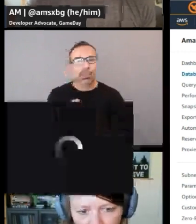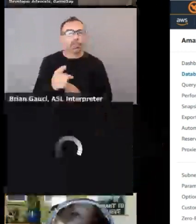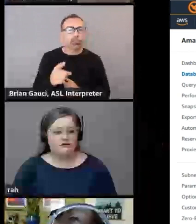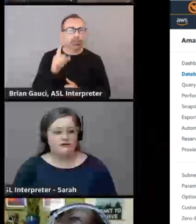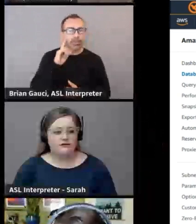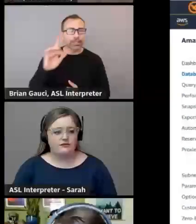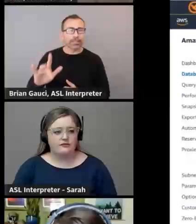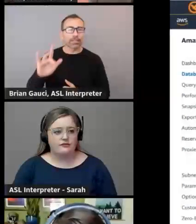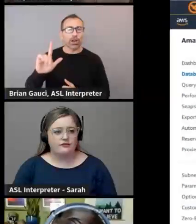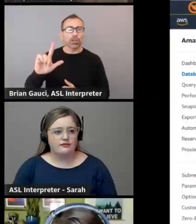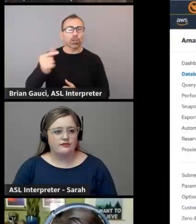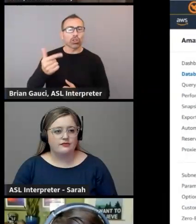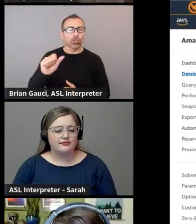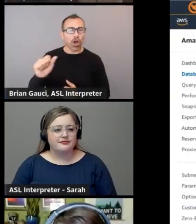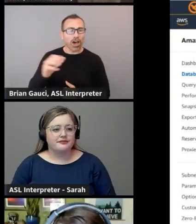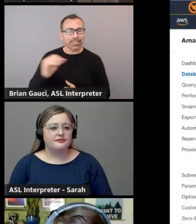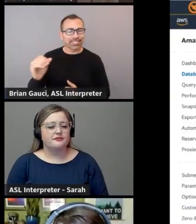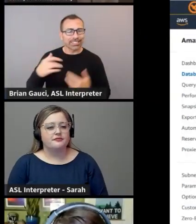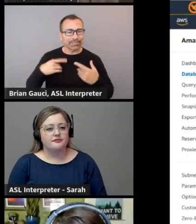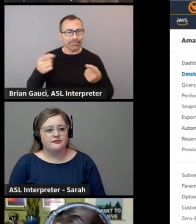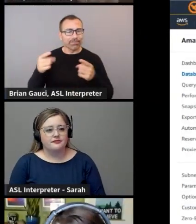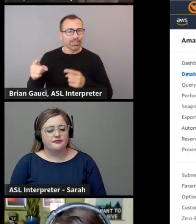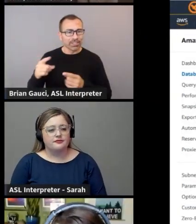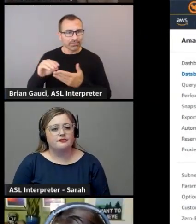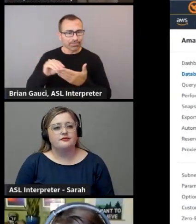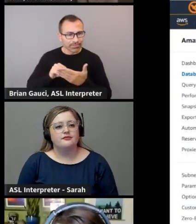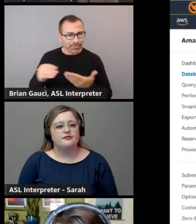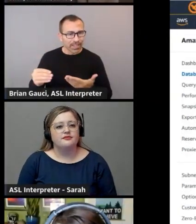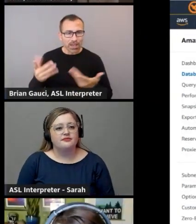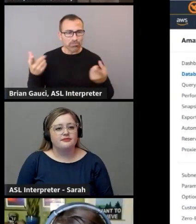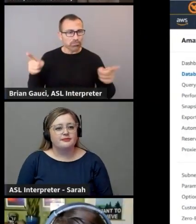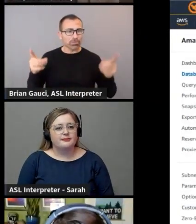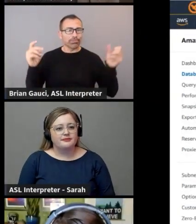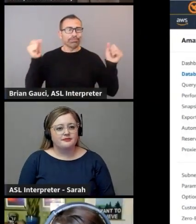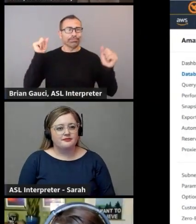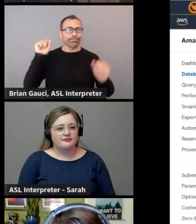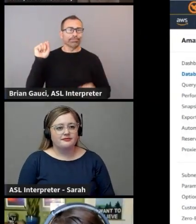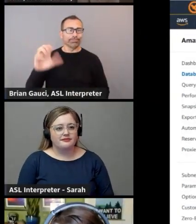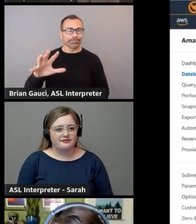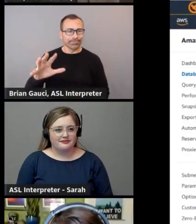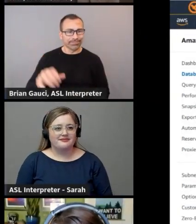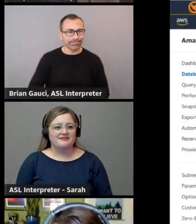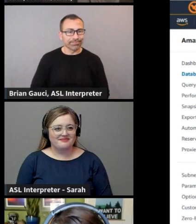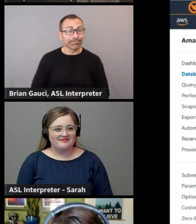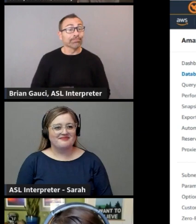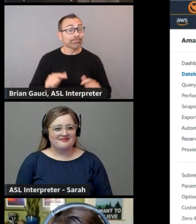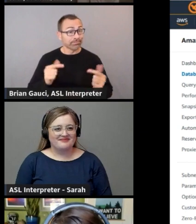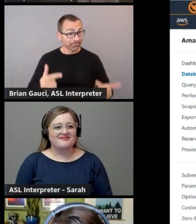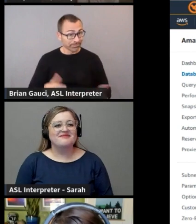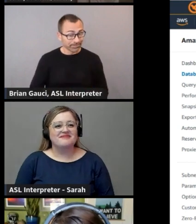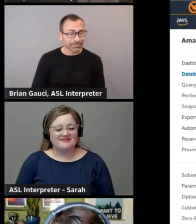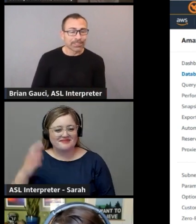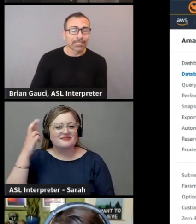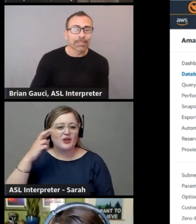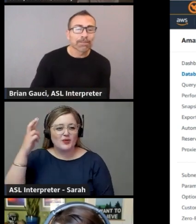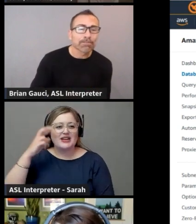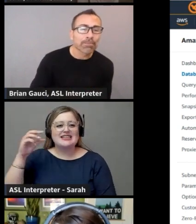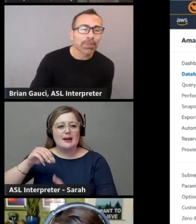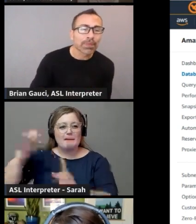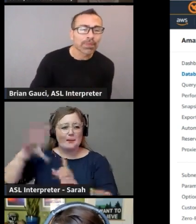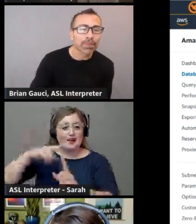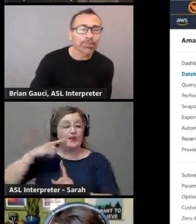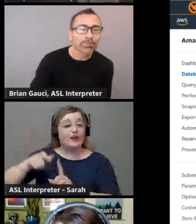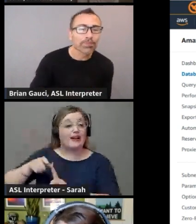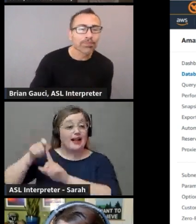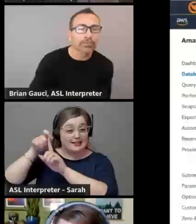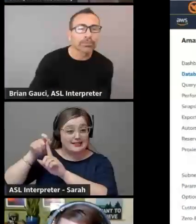events, and there you're off. And the reason I'm pointing this out for custom in particular is, as you've